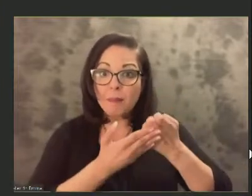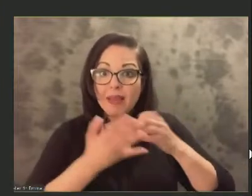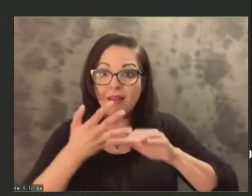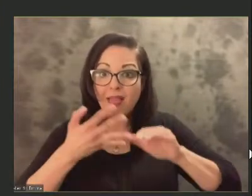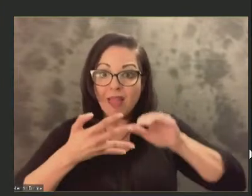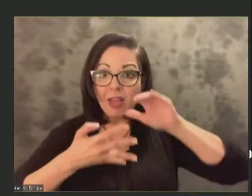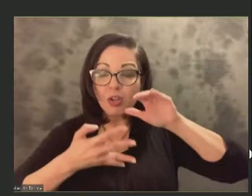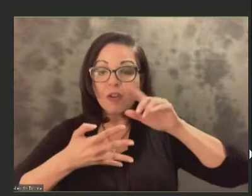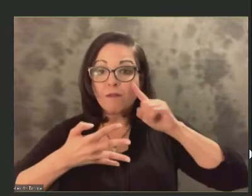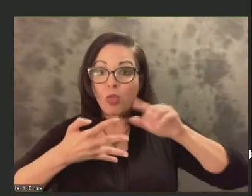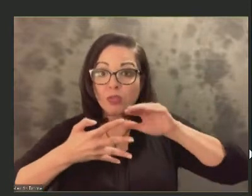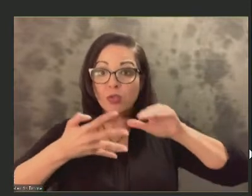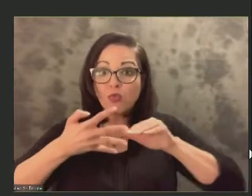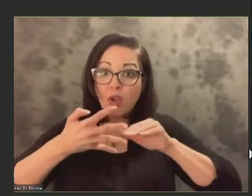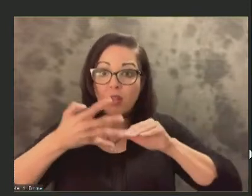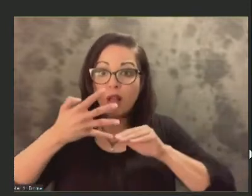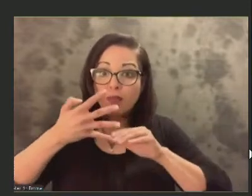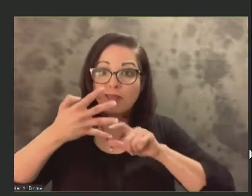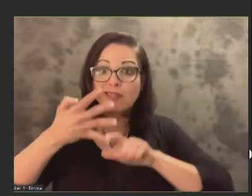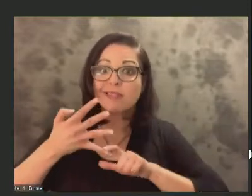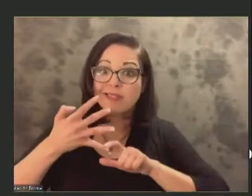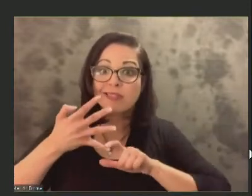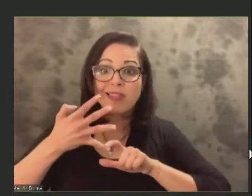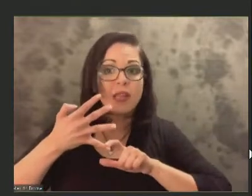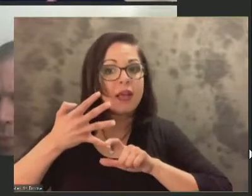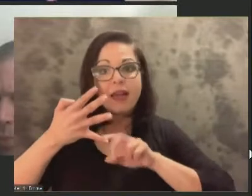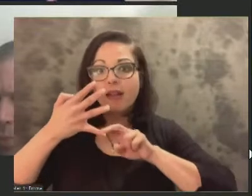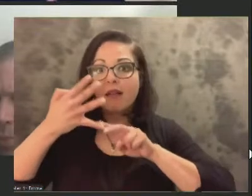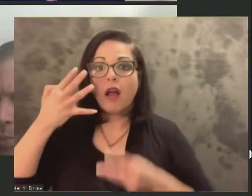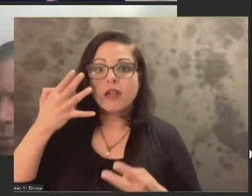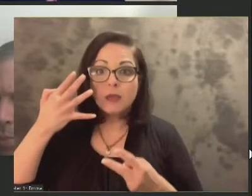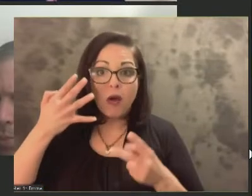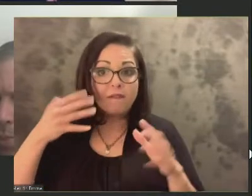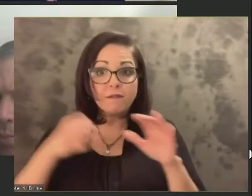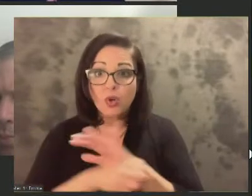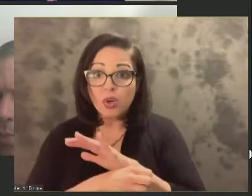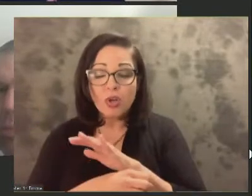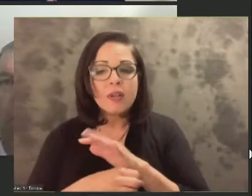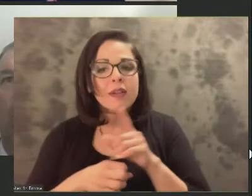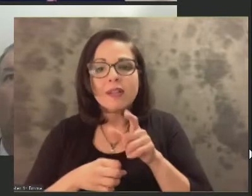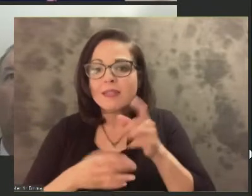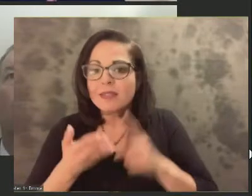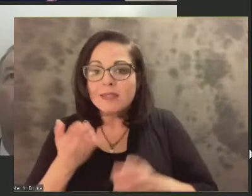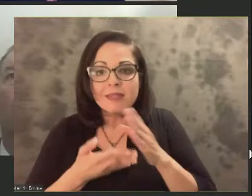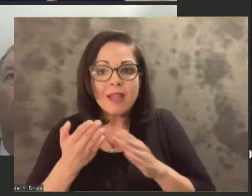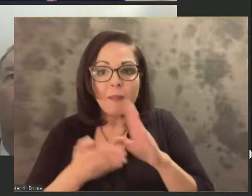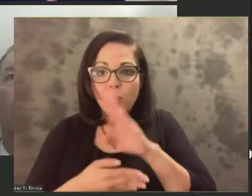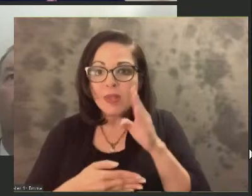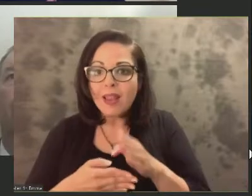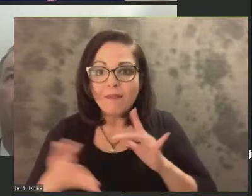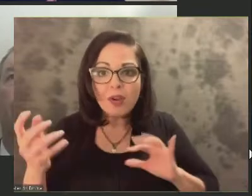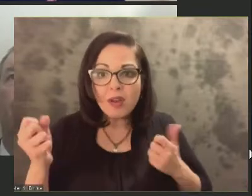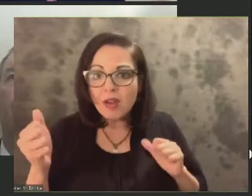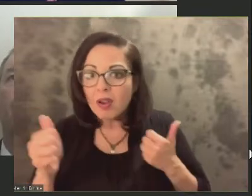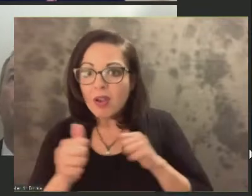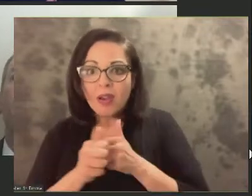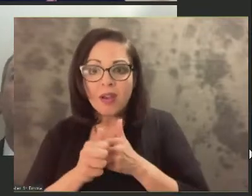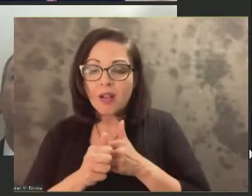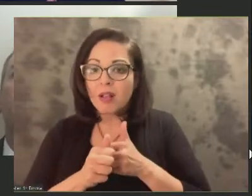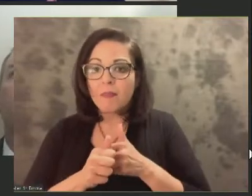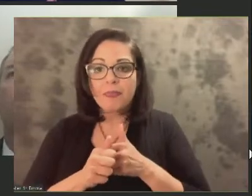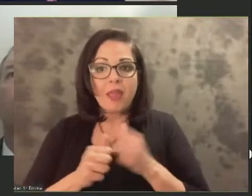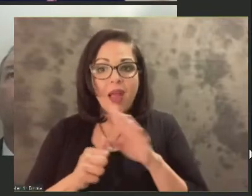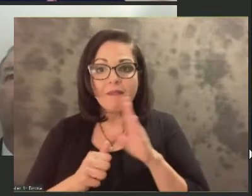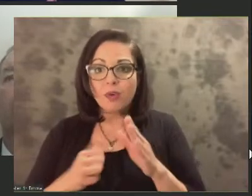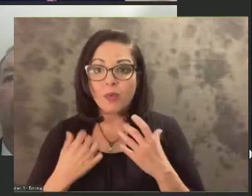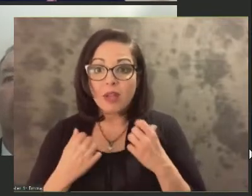lower rungs or just hanging on, it knocks them off completely. Some will never, ever recover. And on October